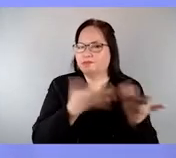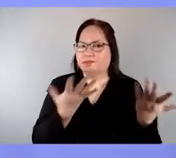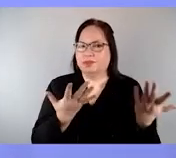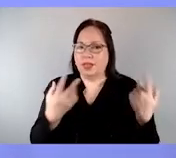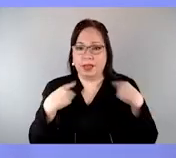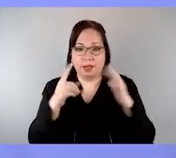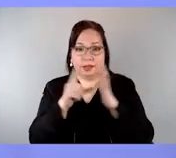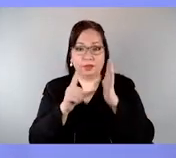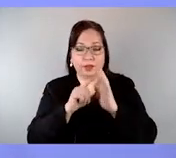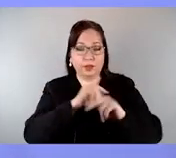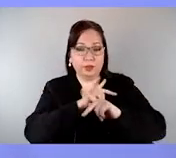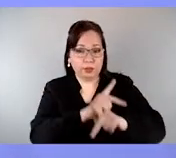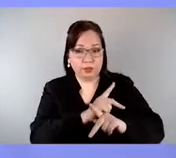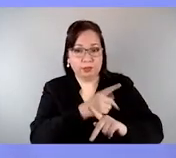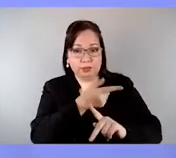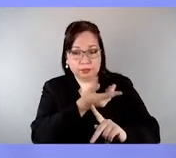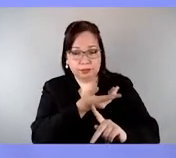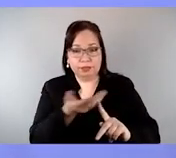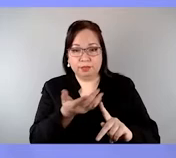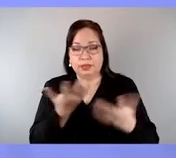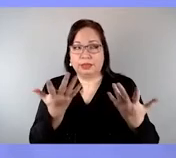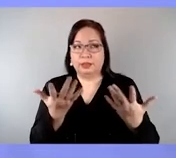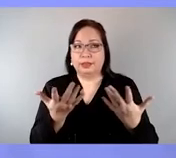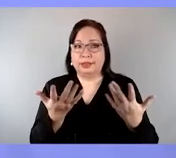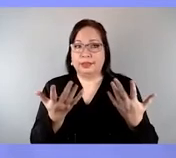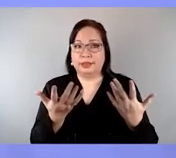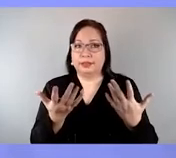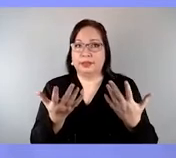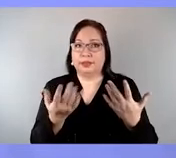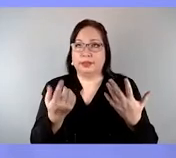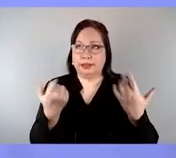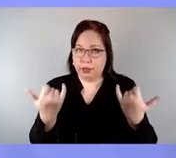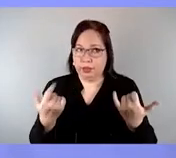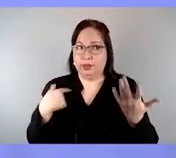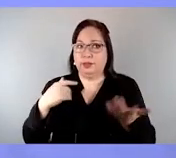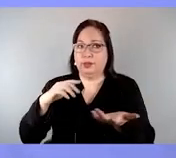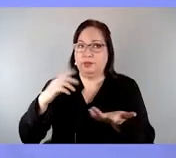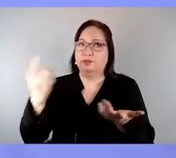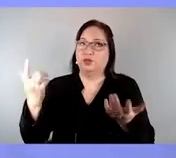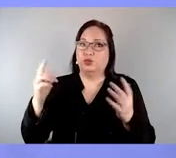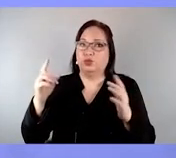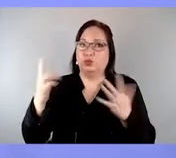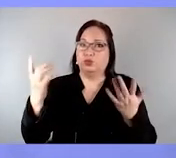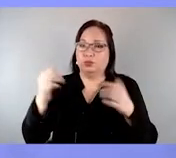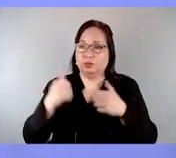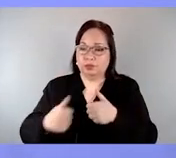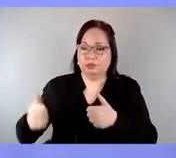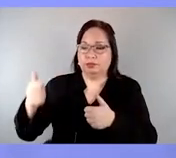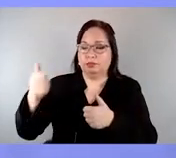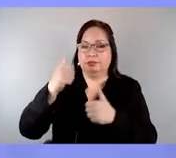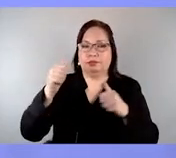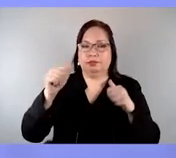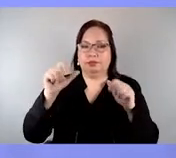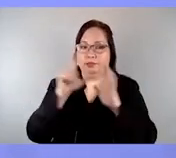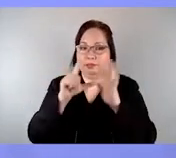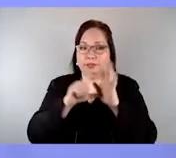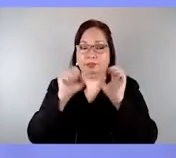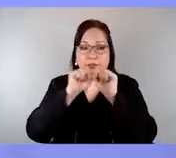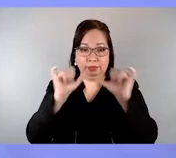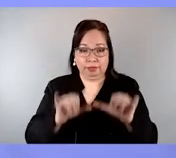What legal protection do they have under the existing legal system? And finally, how do we